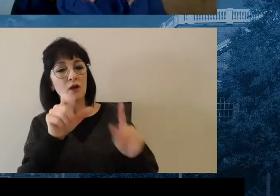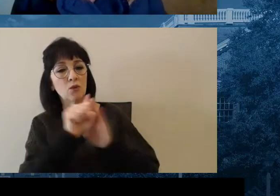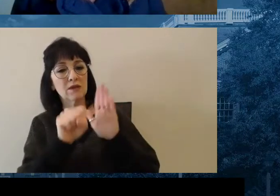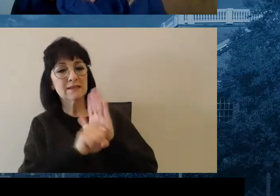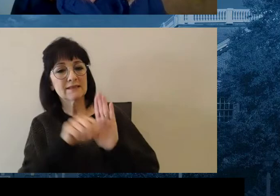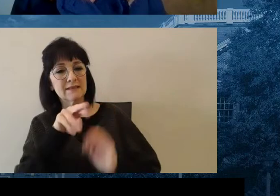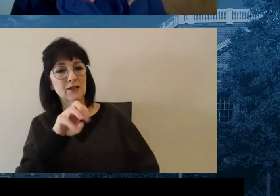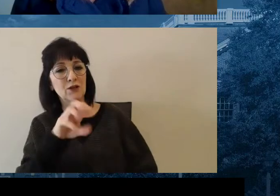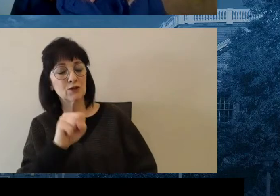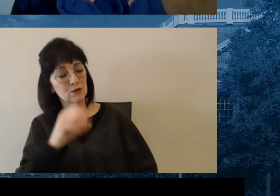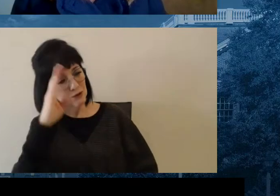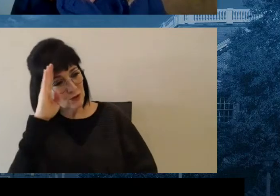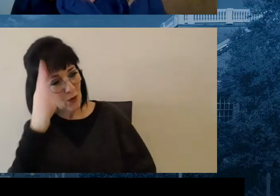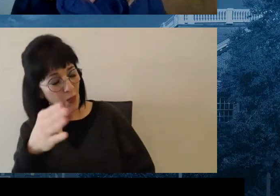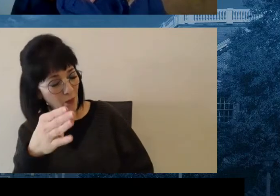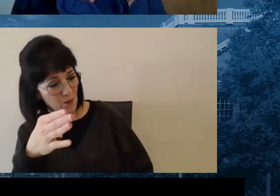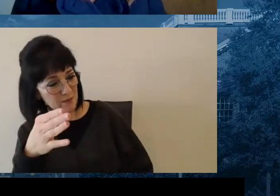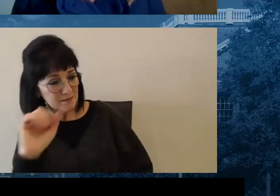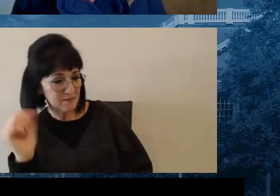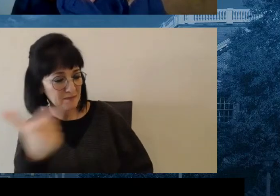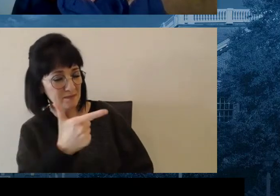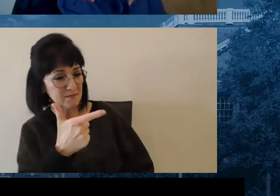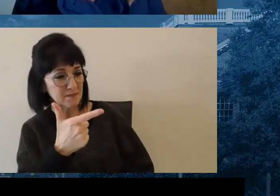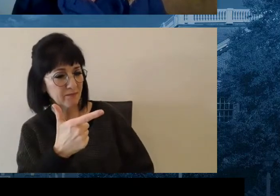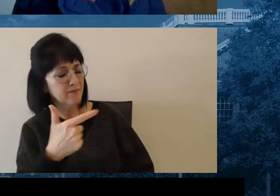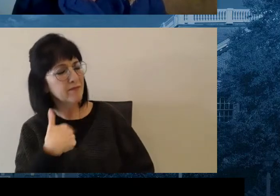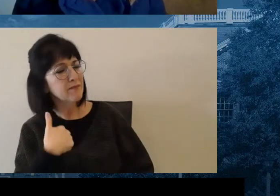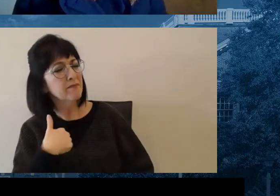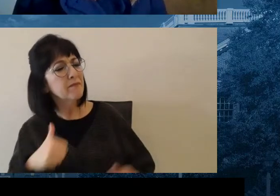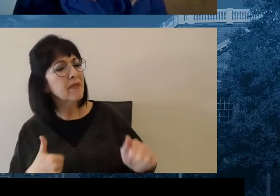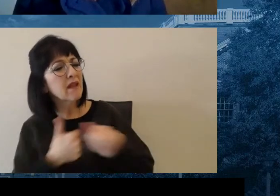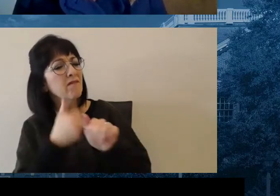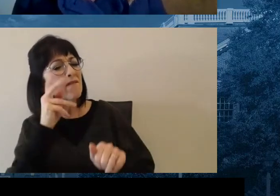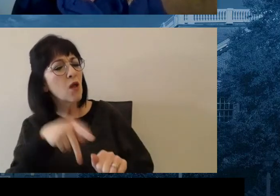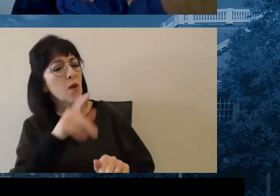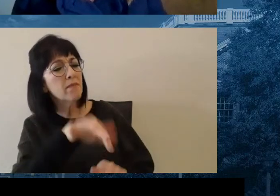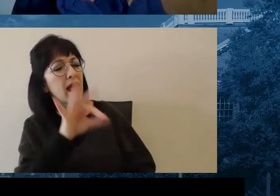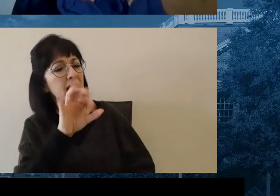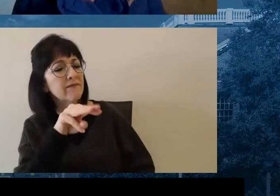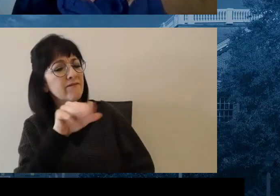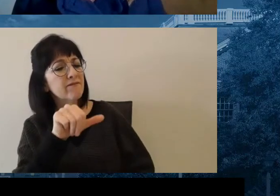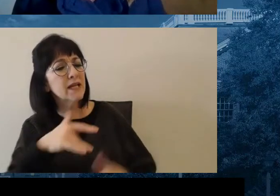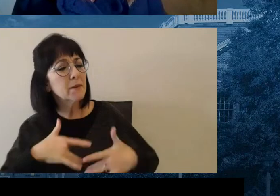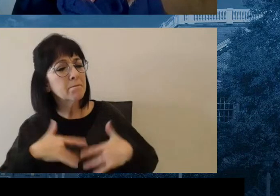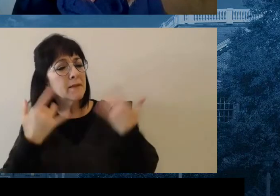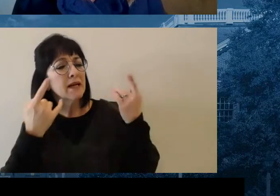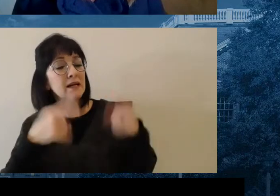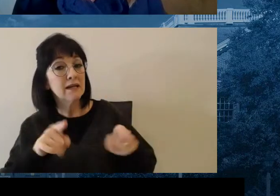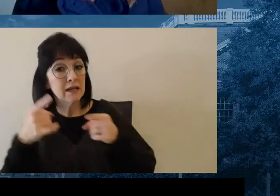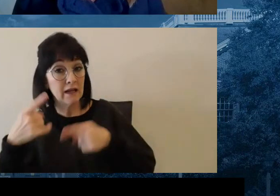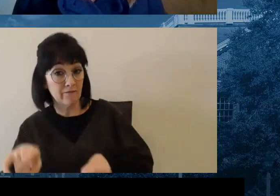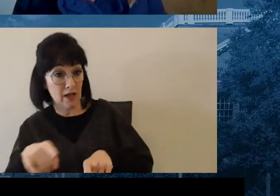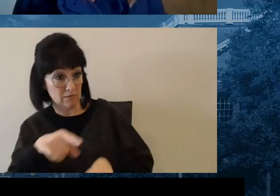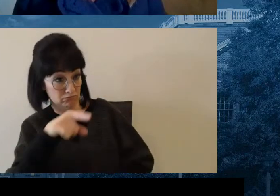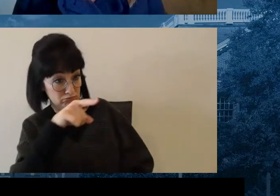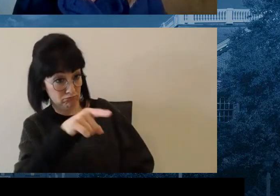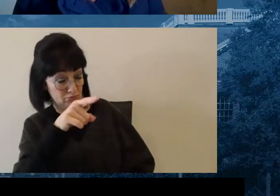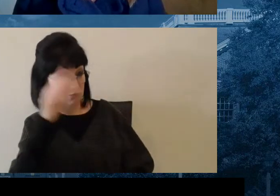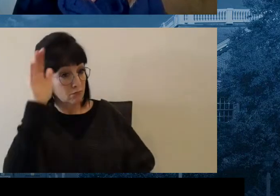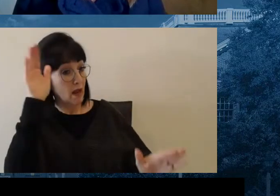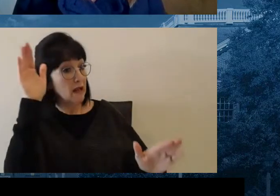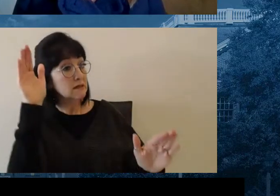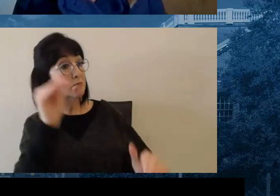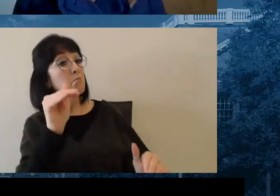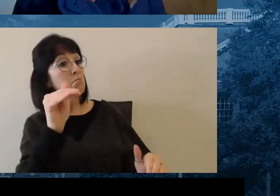Hi, everyone. Just following up a little bit on the FEMA event. Did it meet your expectations in terms of